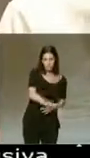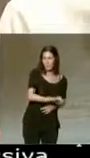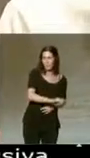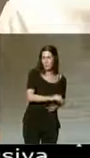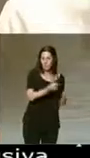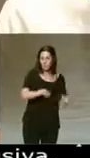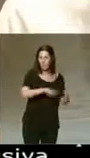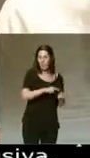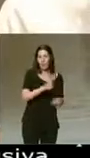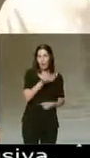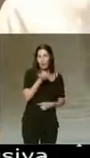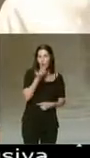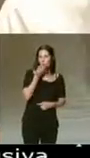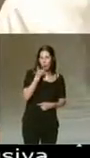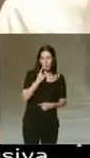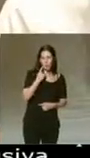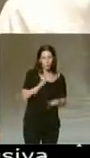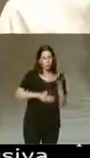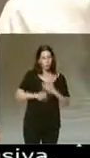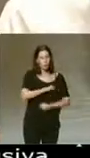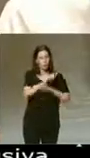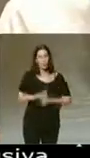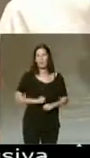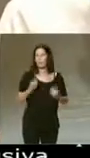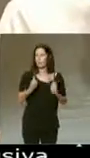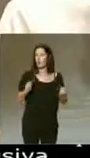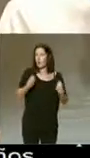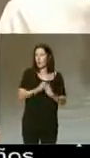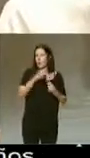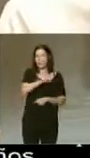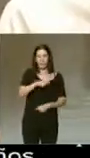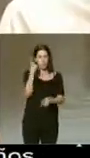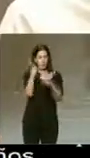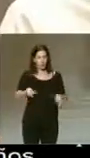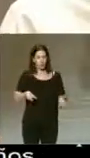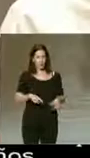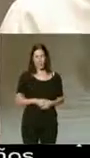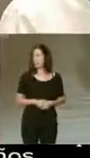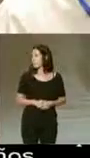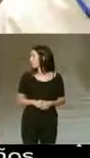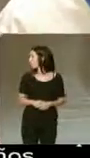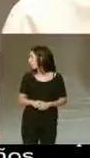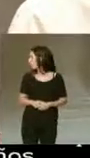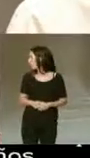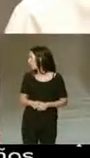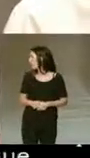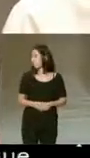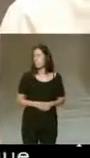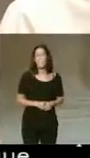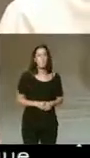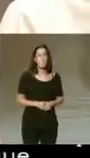childhood, children need to be used to coexisting with problems which are not their own problems, are different to their own